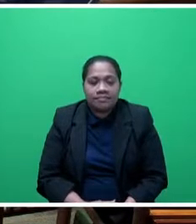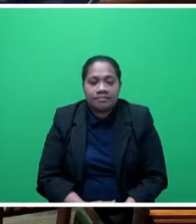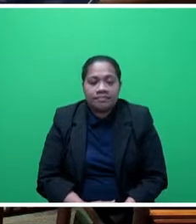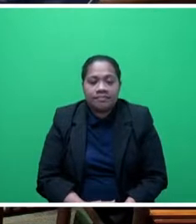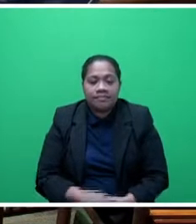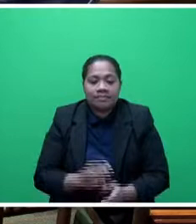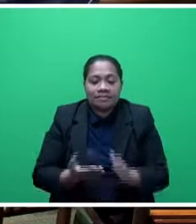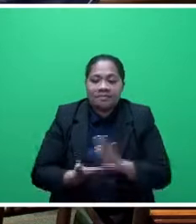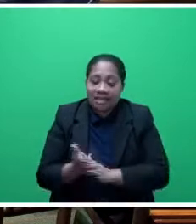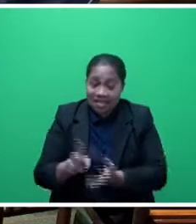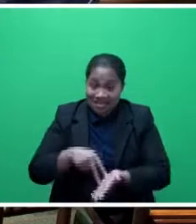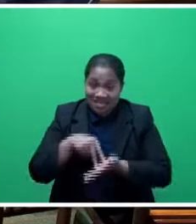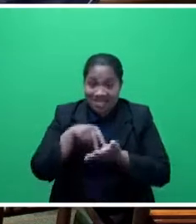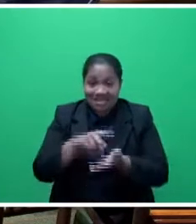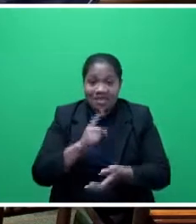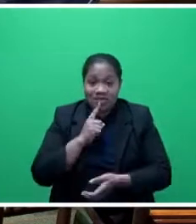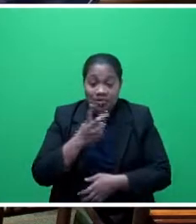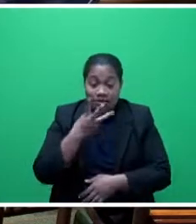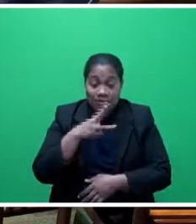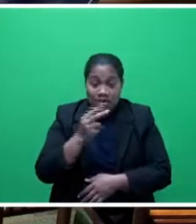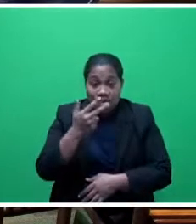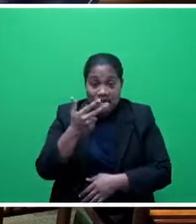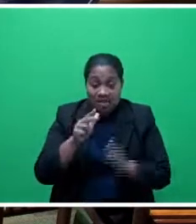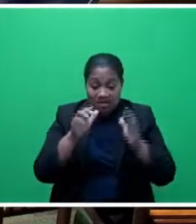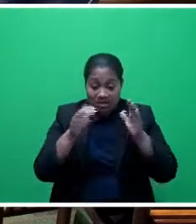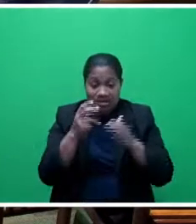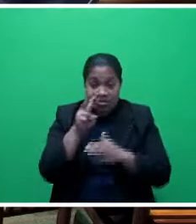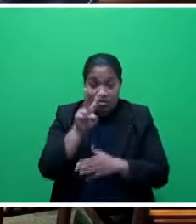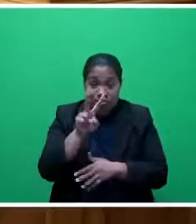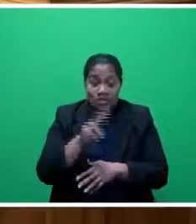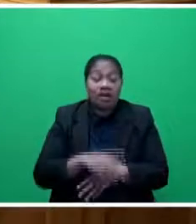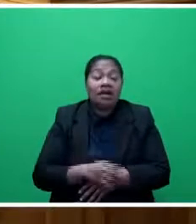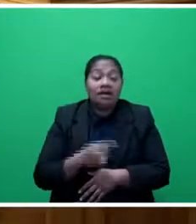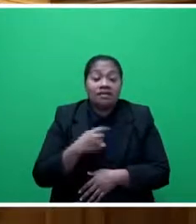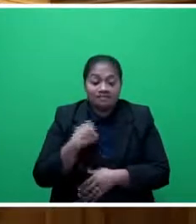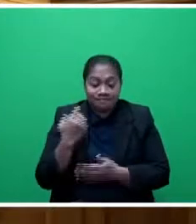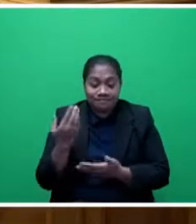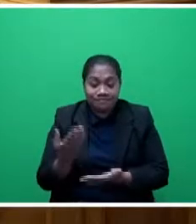Under Standing Orders 38, Clause 2, I refer the